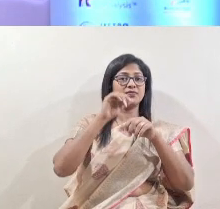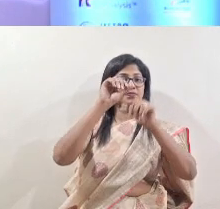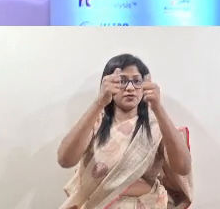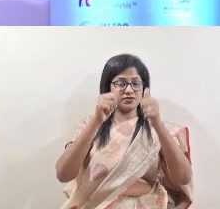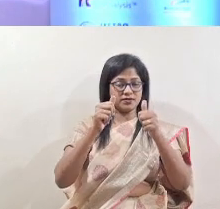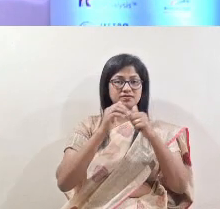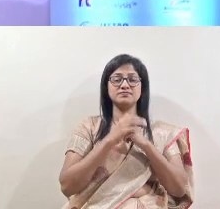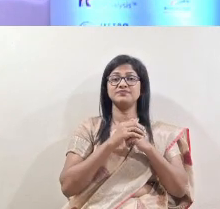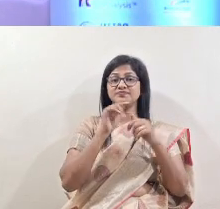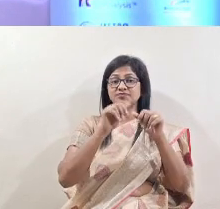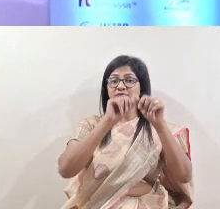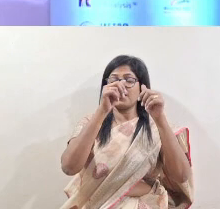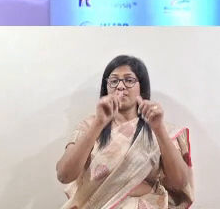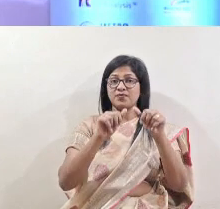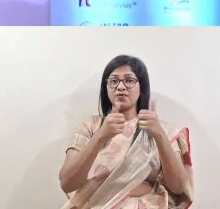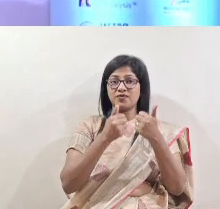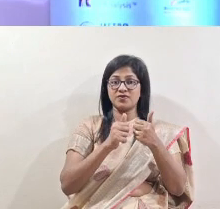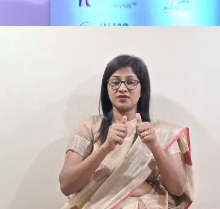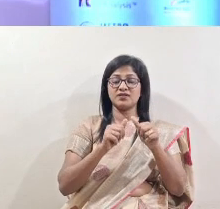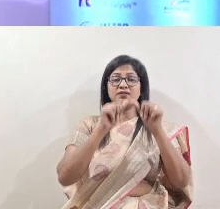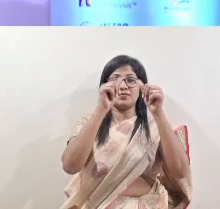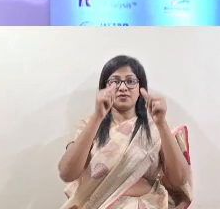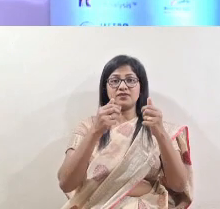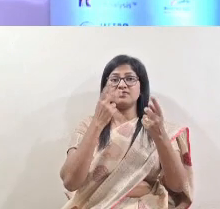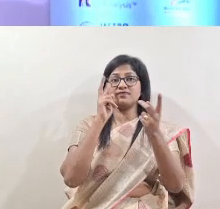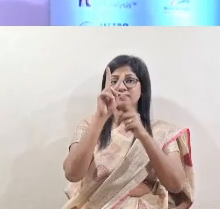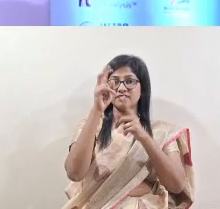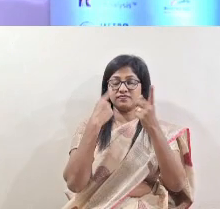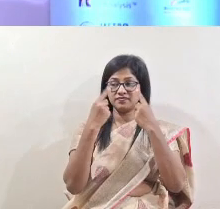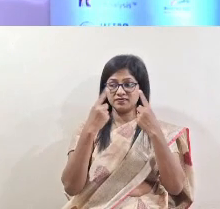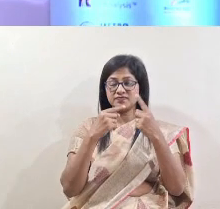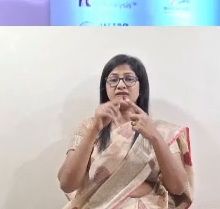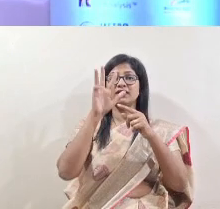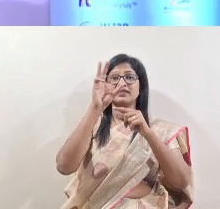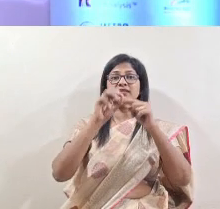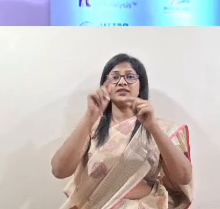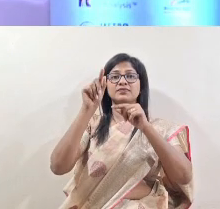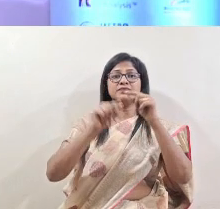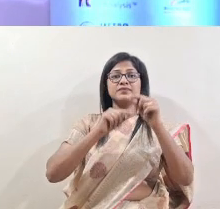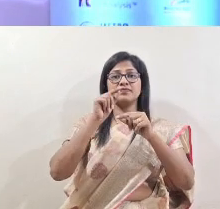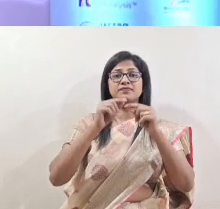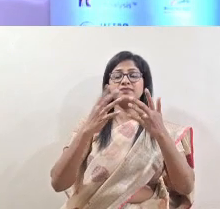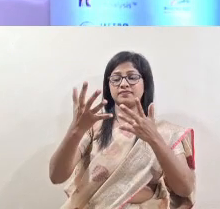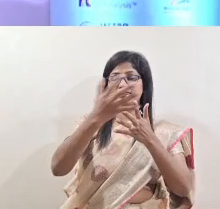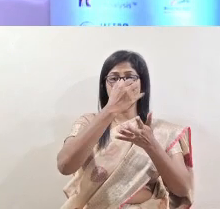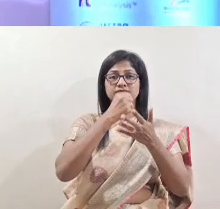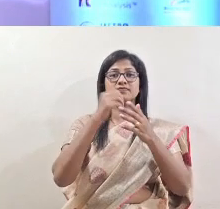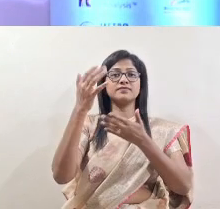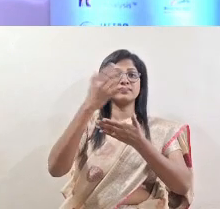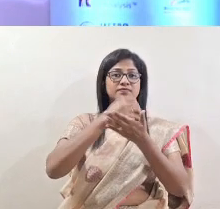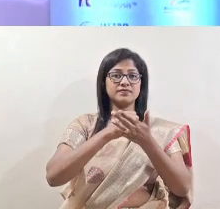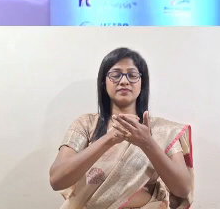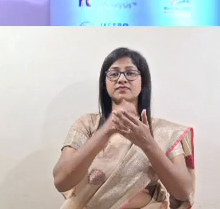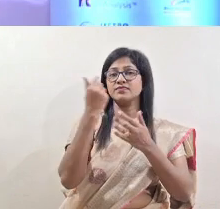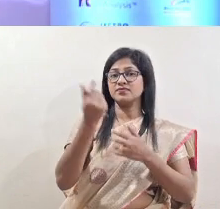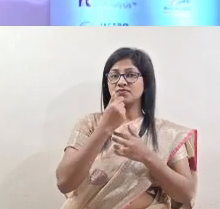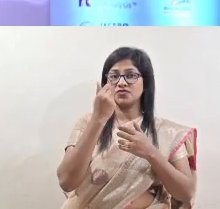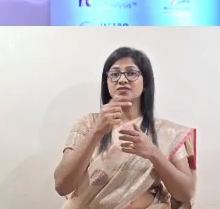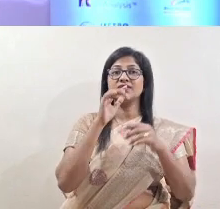For the model validation, 90% of the extracted data was used, while the